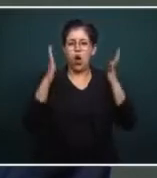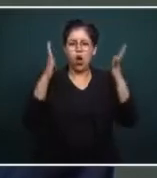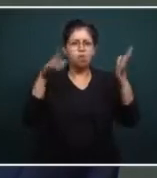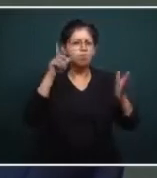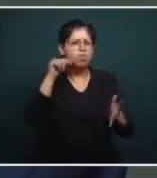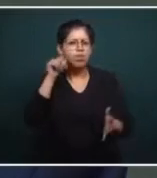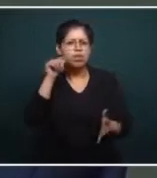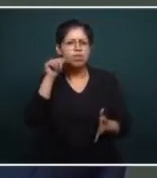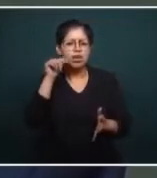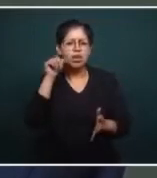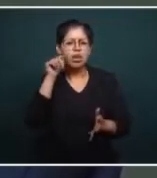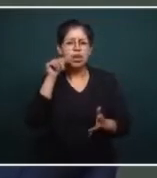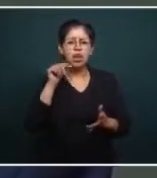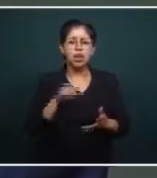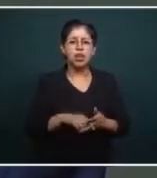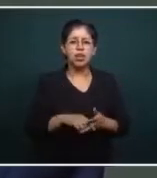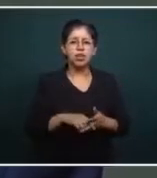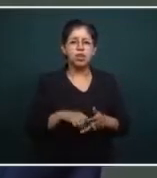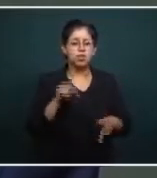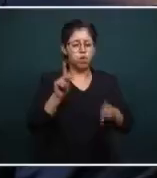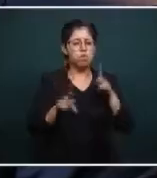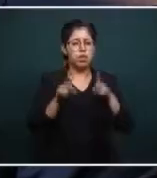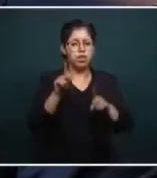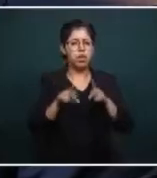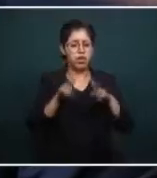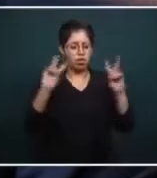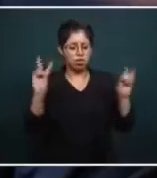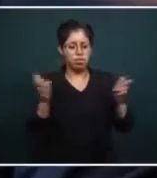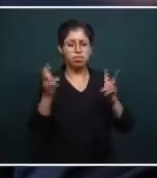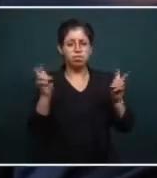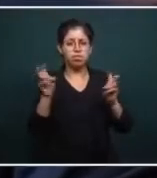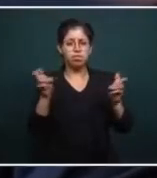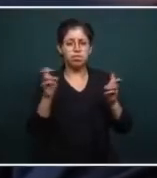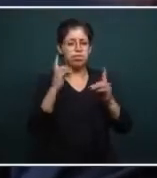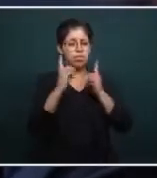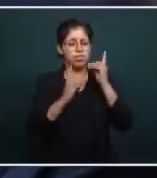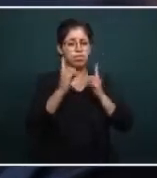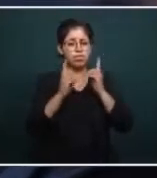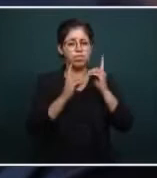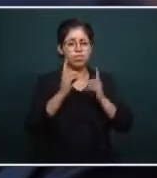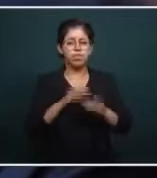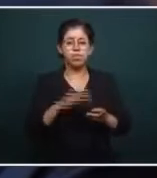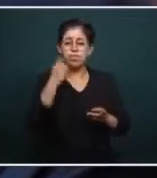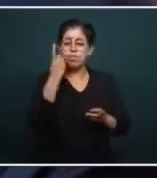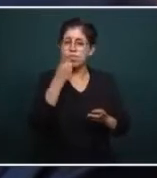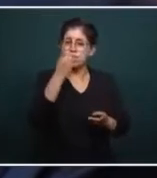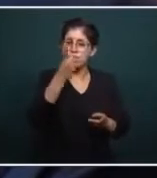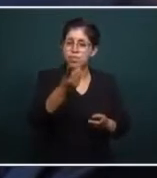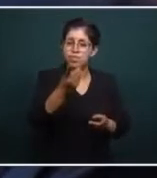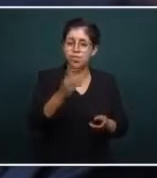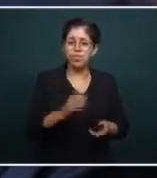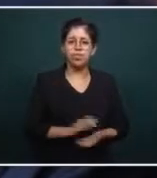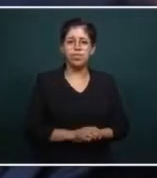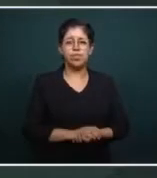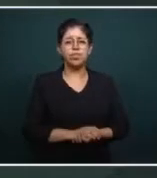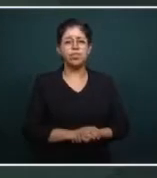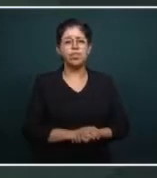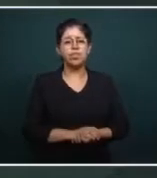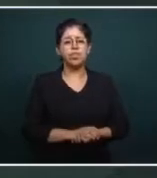a hablar Tomorrow I will un poco talk sobre este also tema. regarding this matter. Adelanto And I'm letting you know in